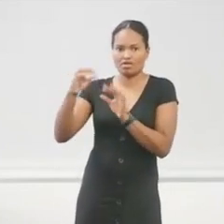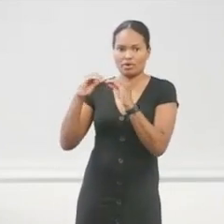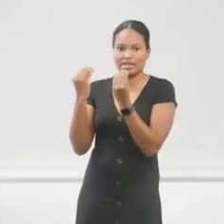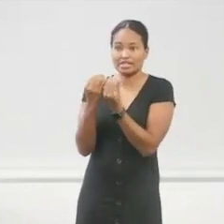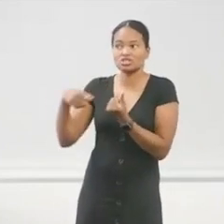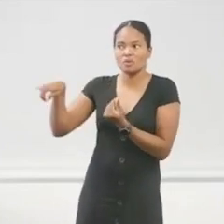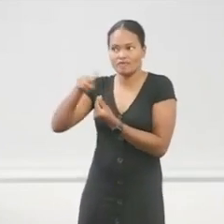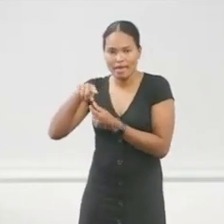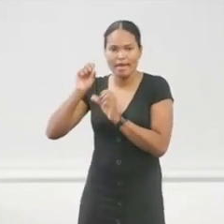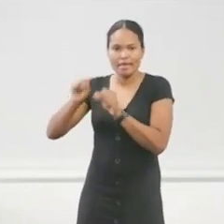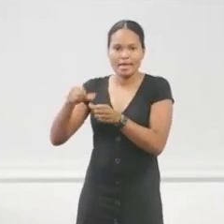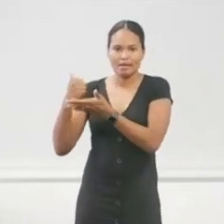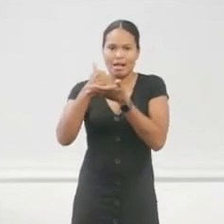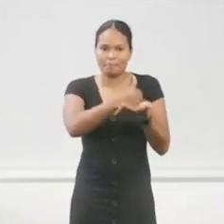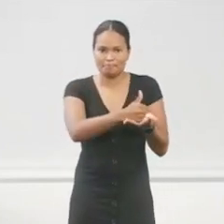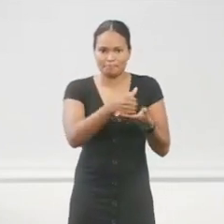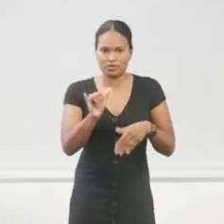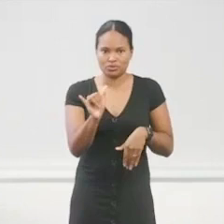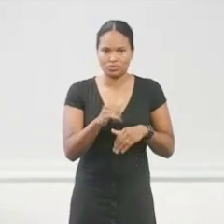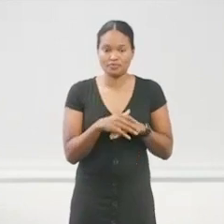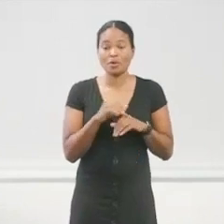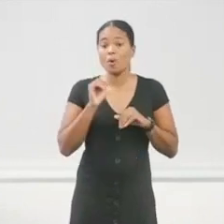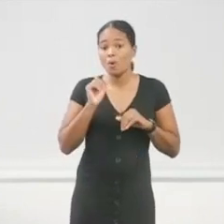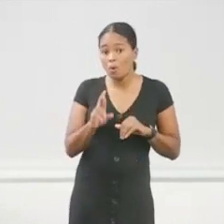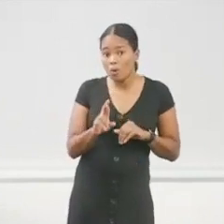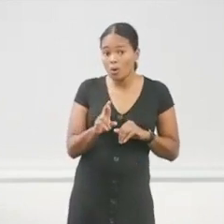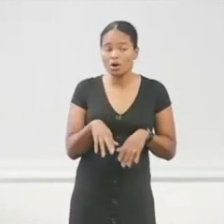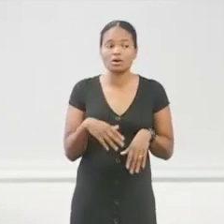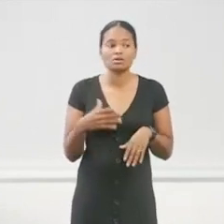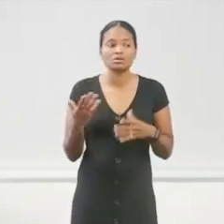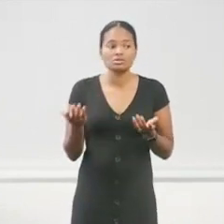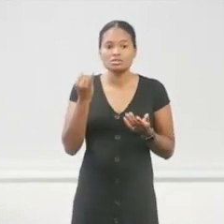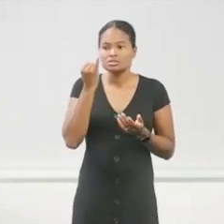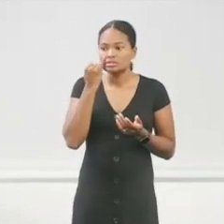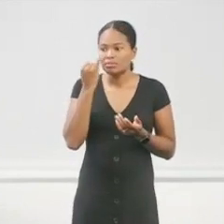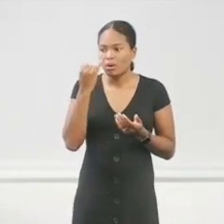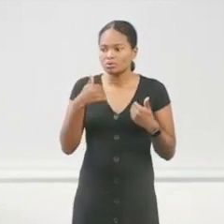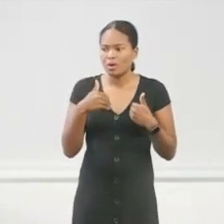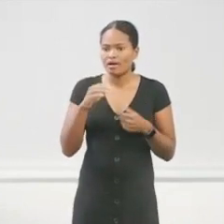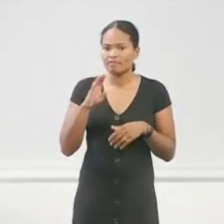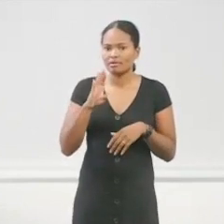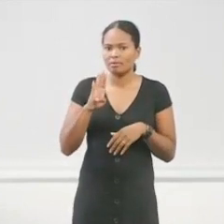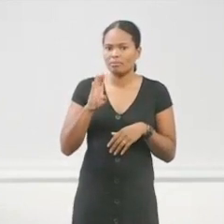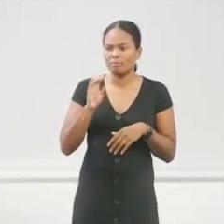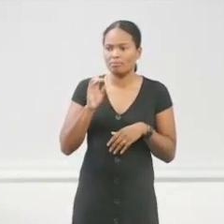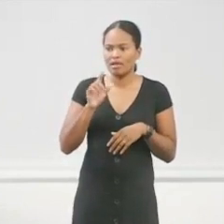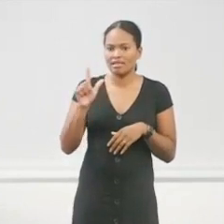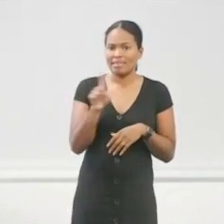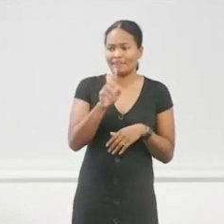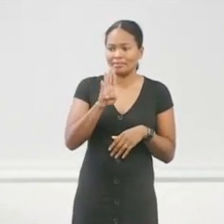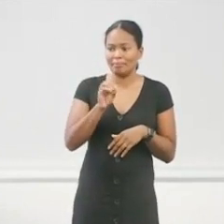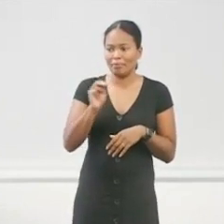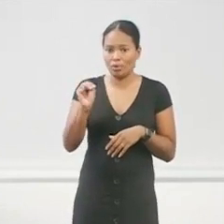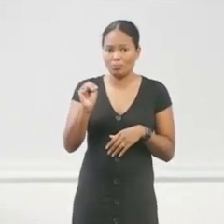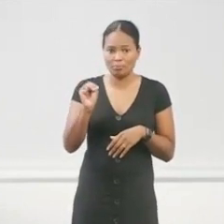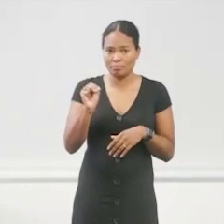to react to that. Or in the case of the left of boom mentality, and boom, again, that's your incident.